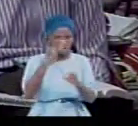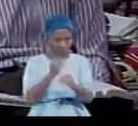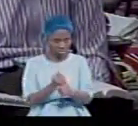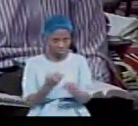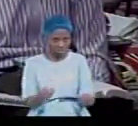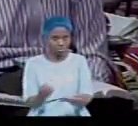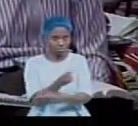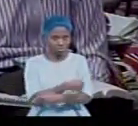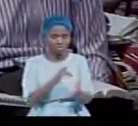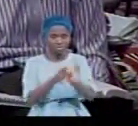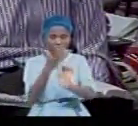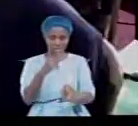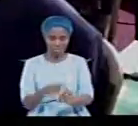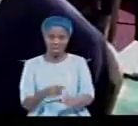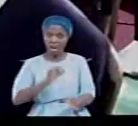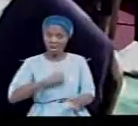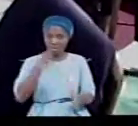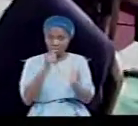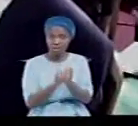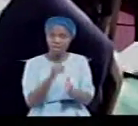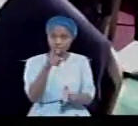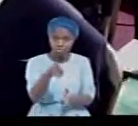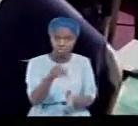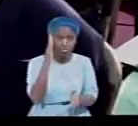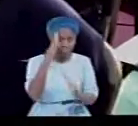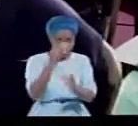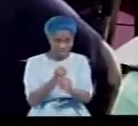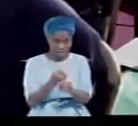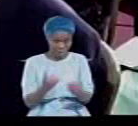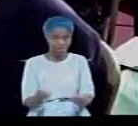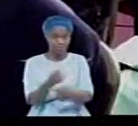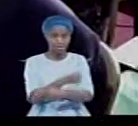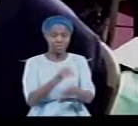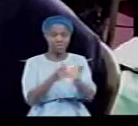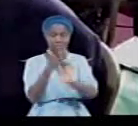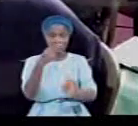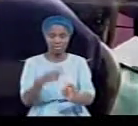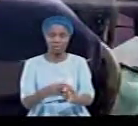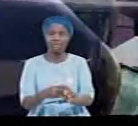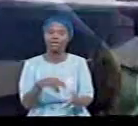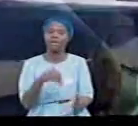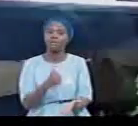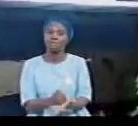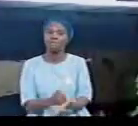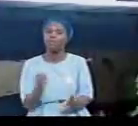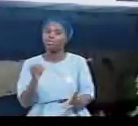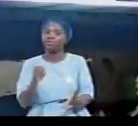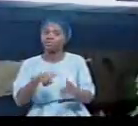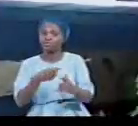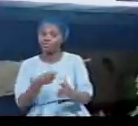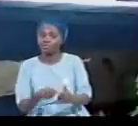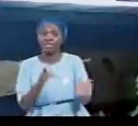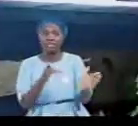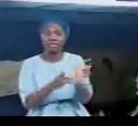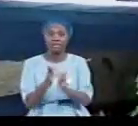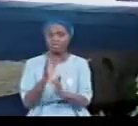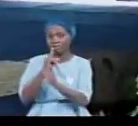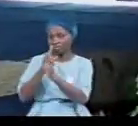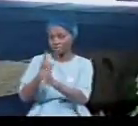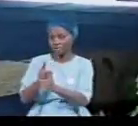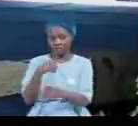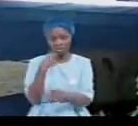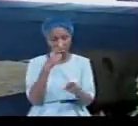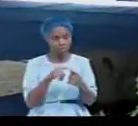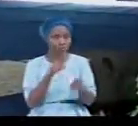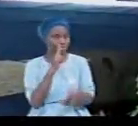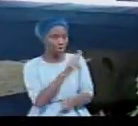I said you will get today. So then Jesus answered and said unto her,